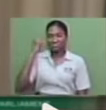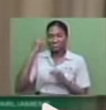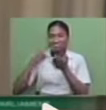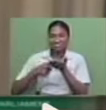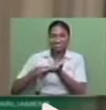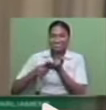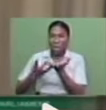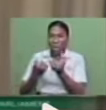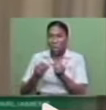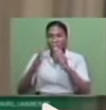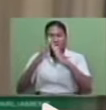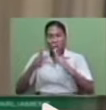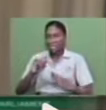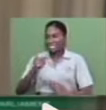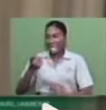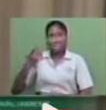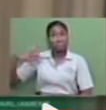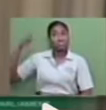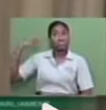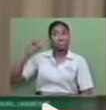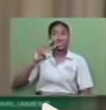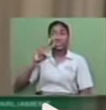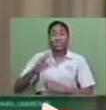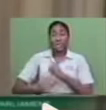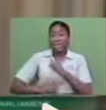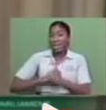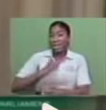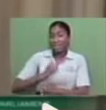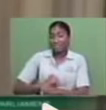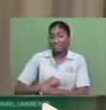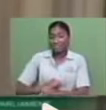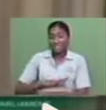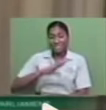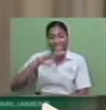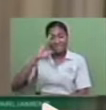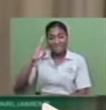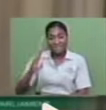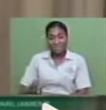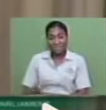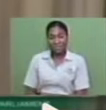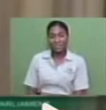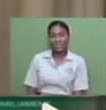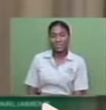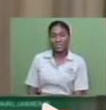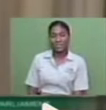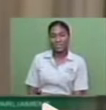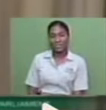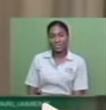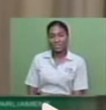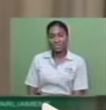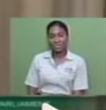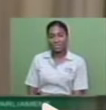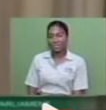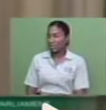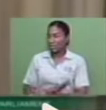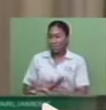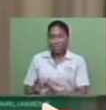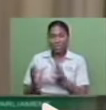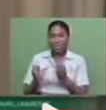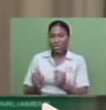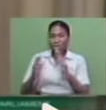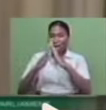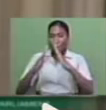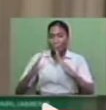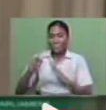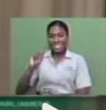2014 or 2015. Statement has been made sometime in 2014. News thing, Hawaii. No property tax.